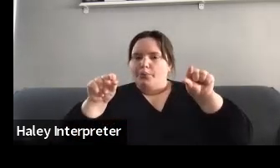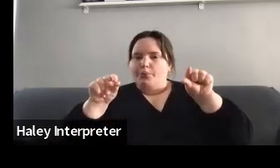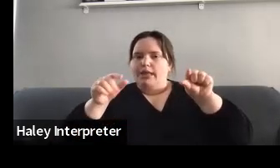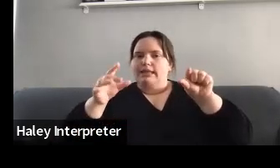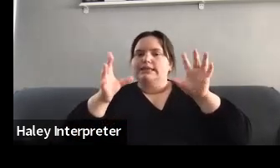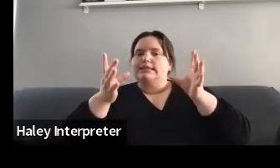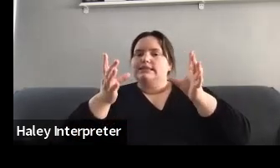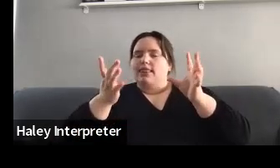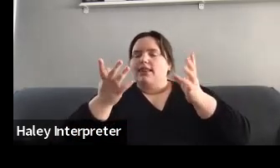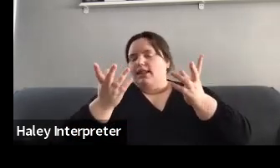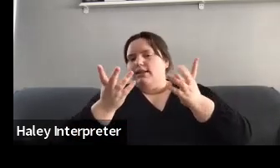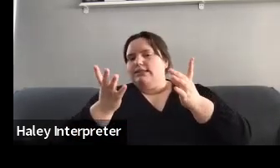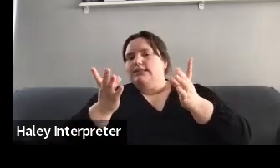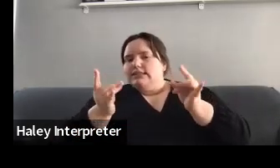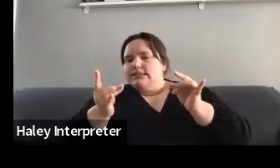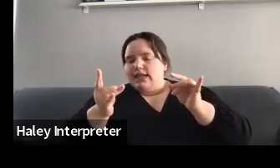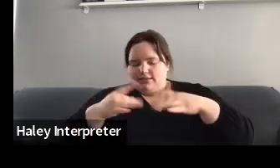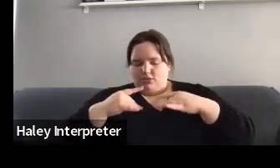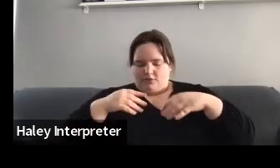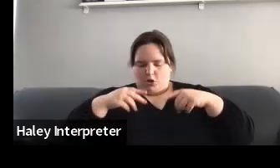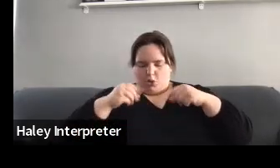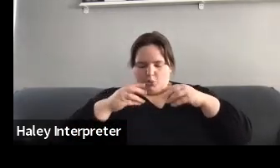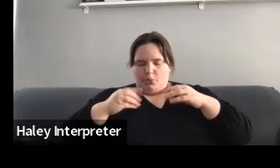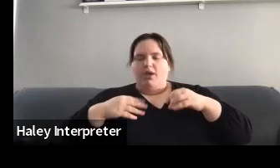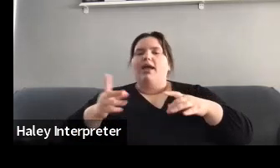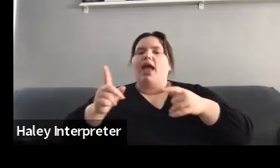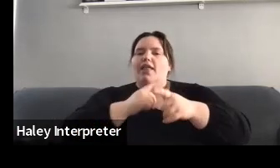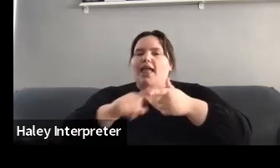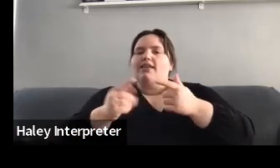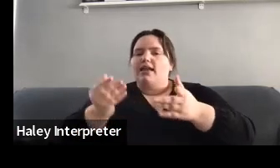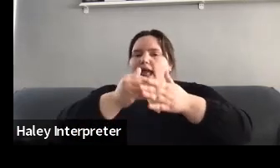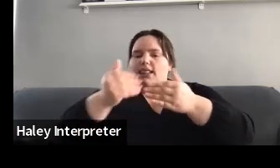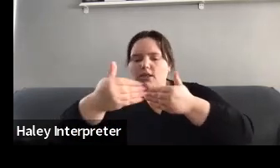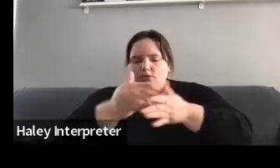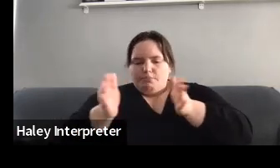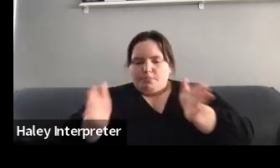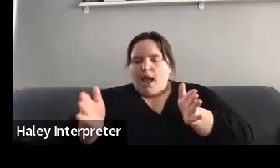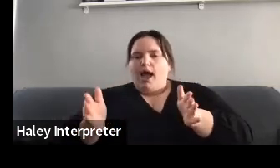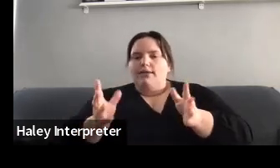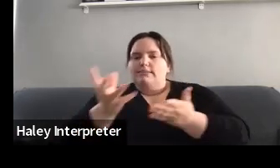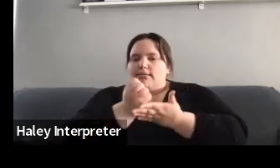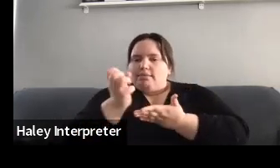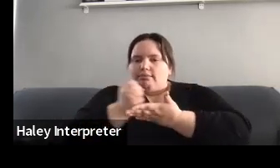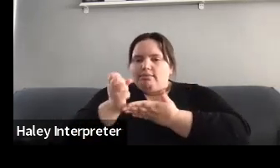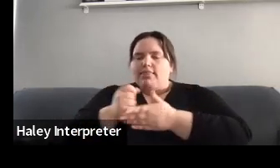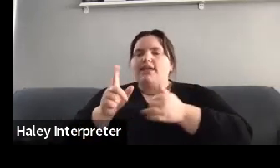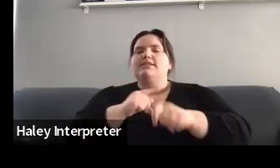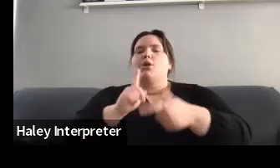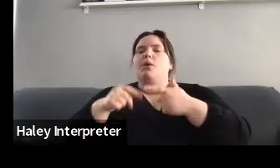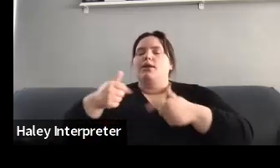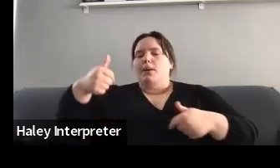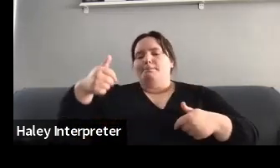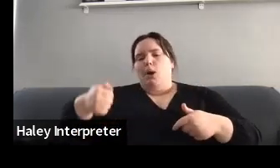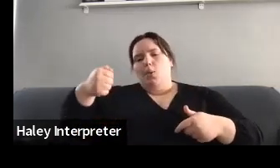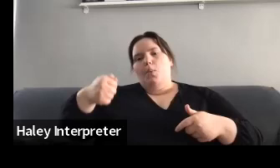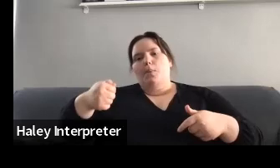collects it into a compartment again where you can hit a button and it will eject the